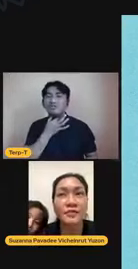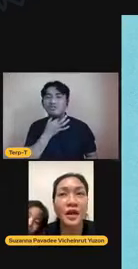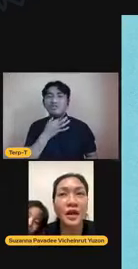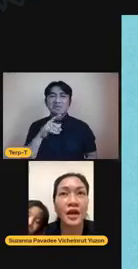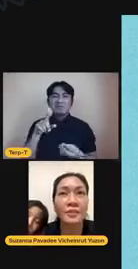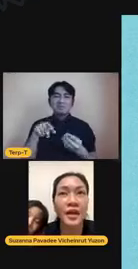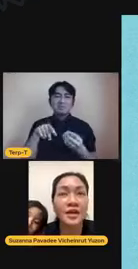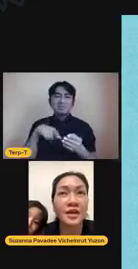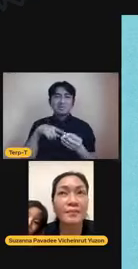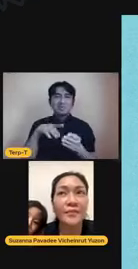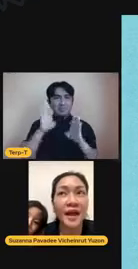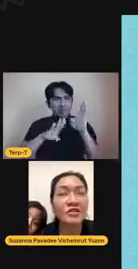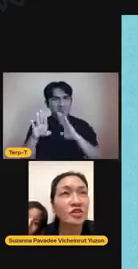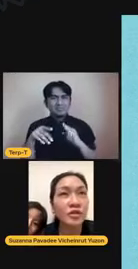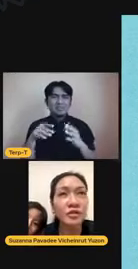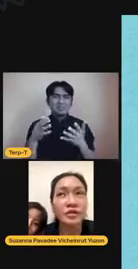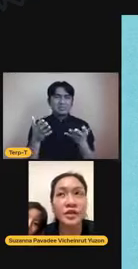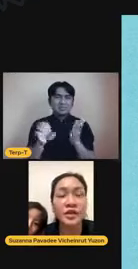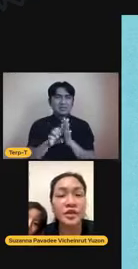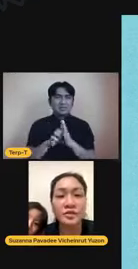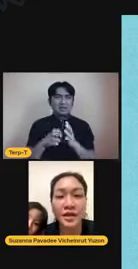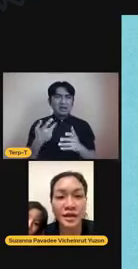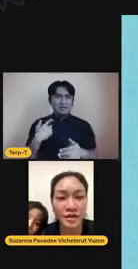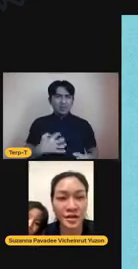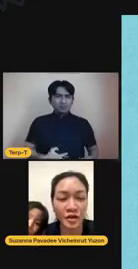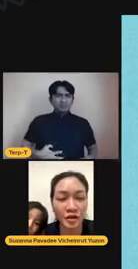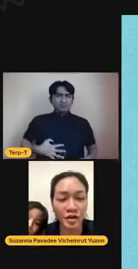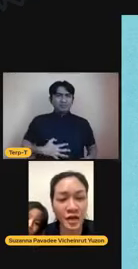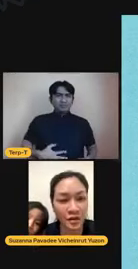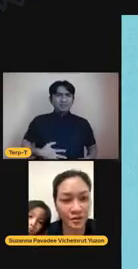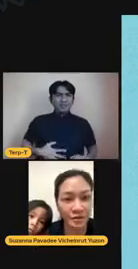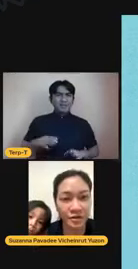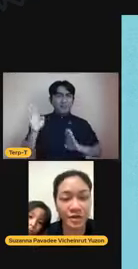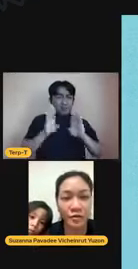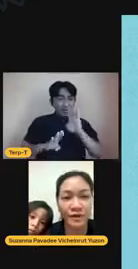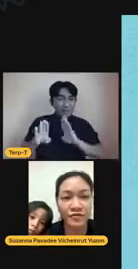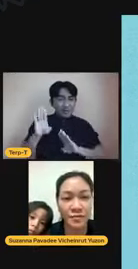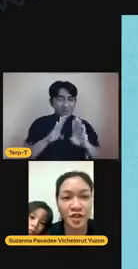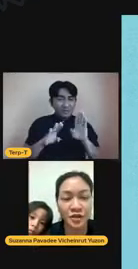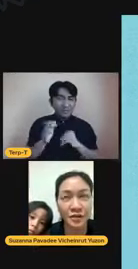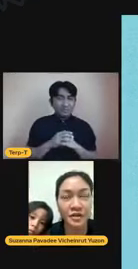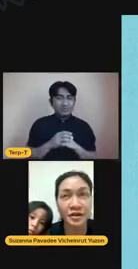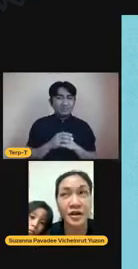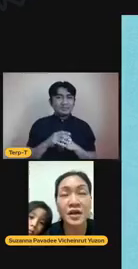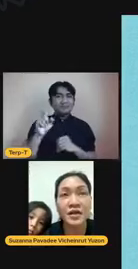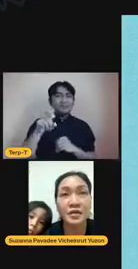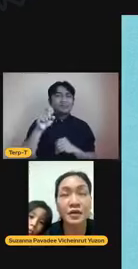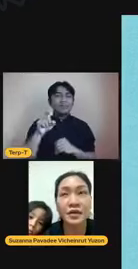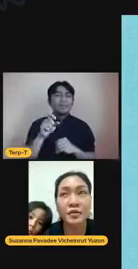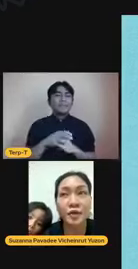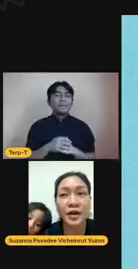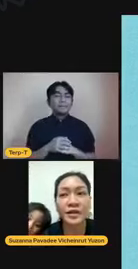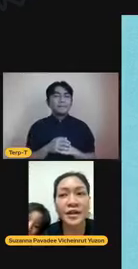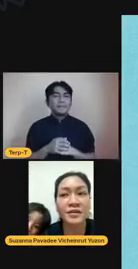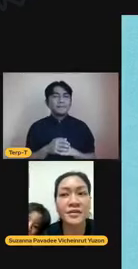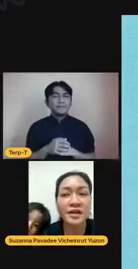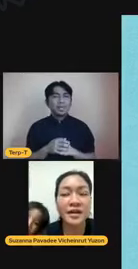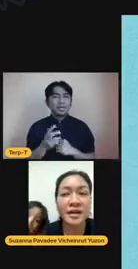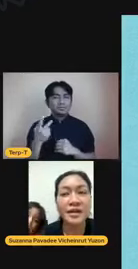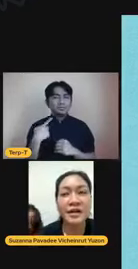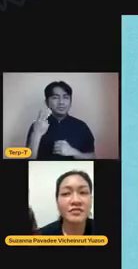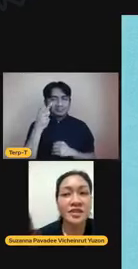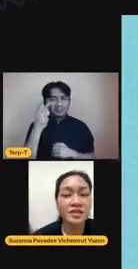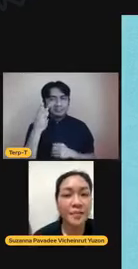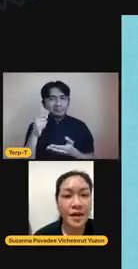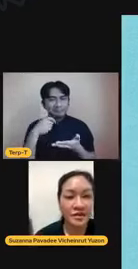issue of any gastro issues, anything that your child, you know, we have to make sure that they're really well. And it's